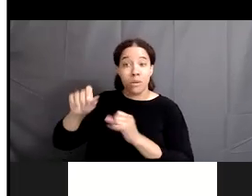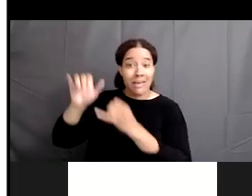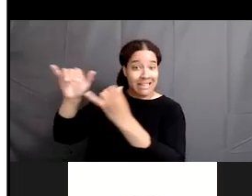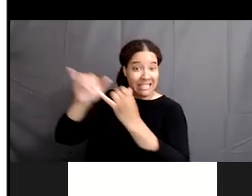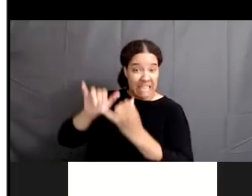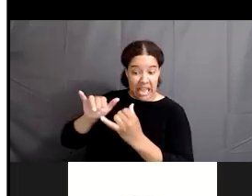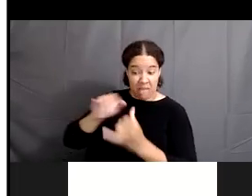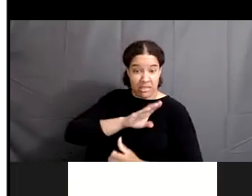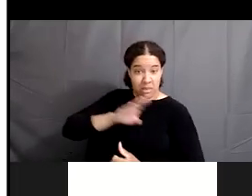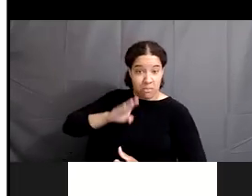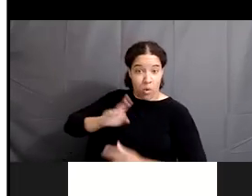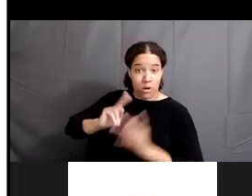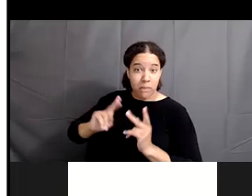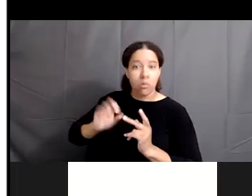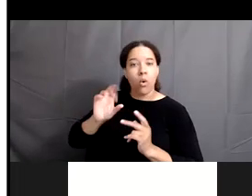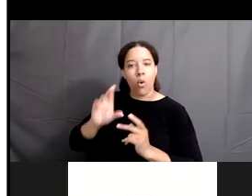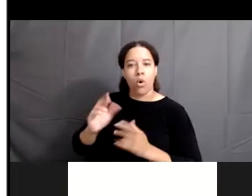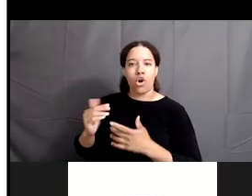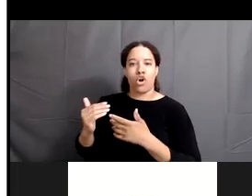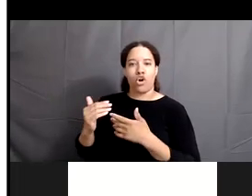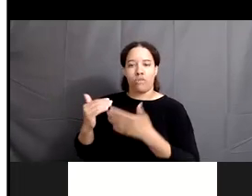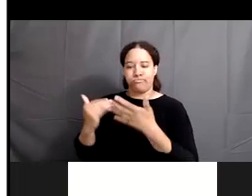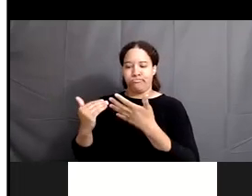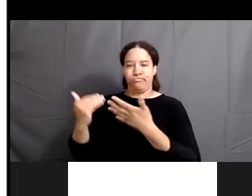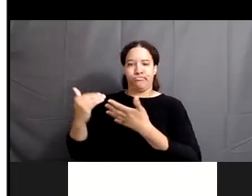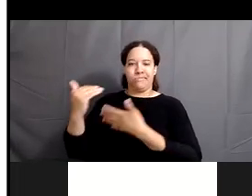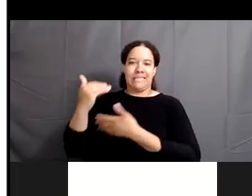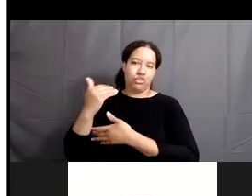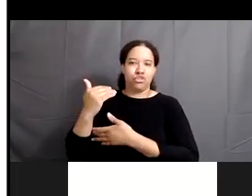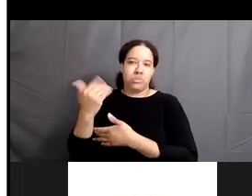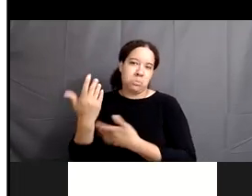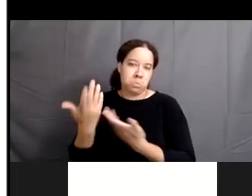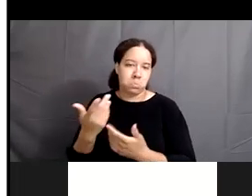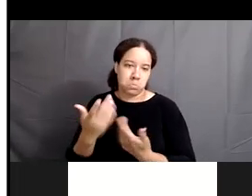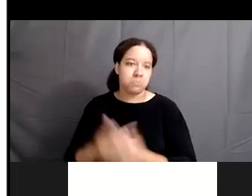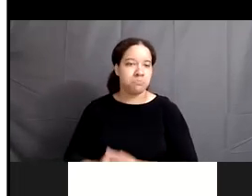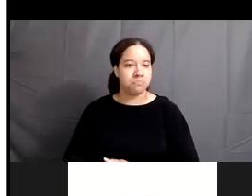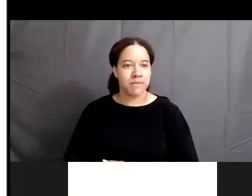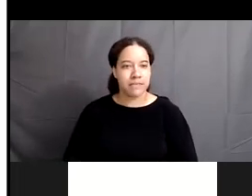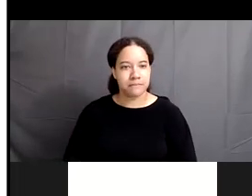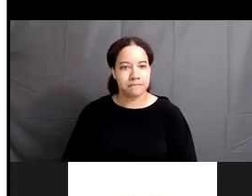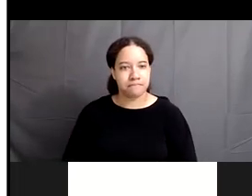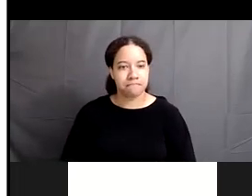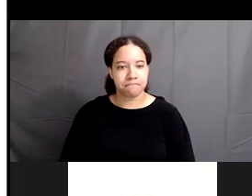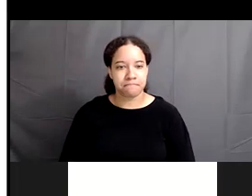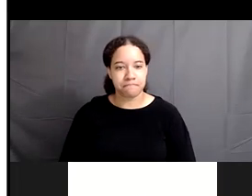a structured management system. You can go ahead to the next one.